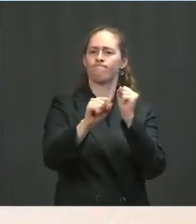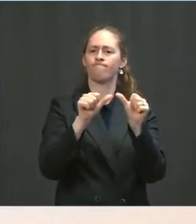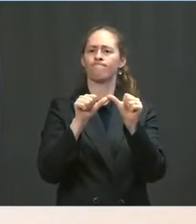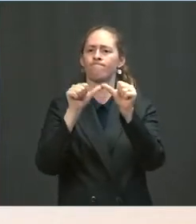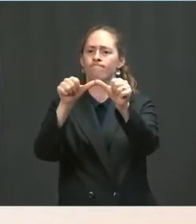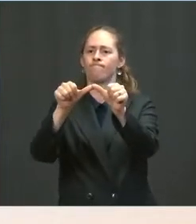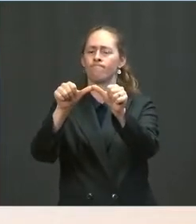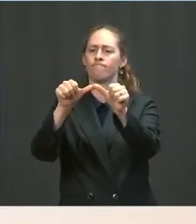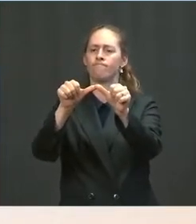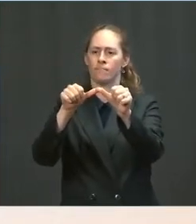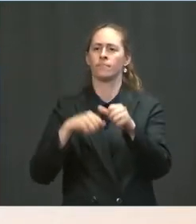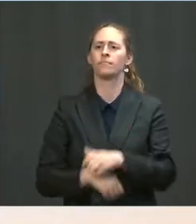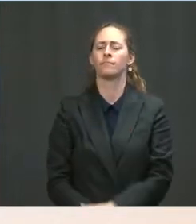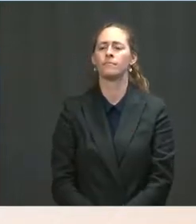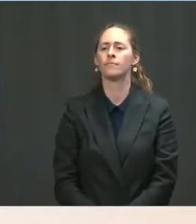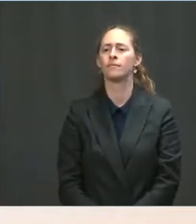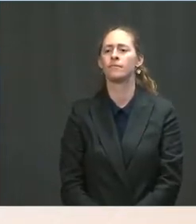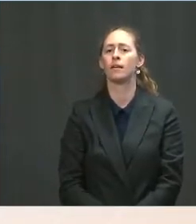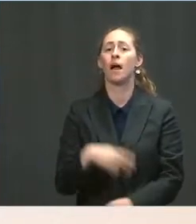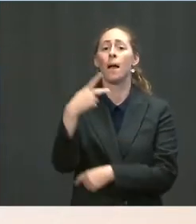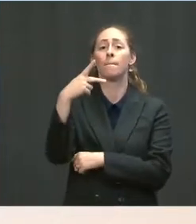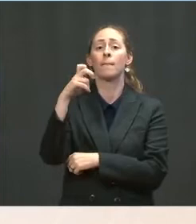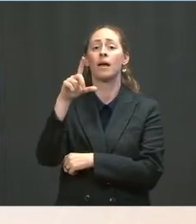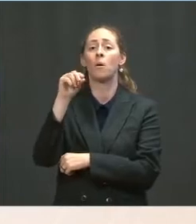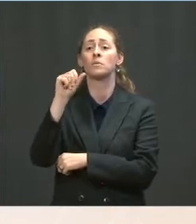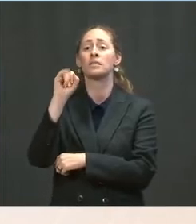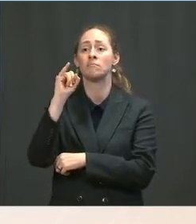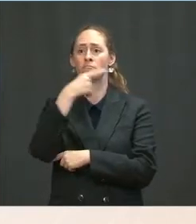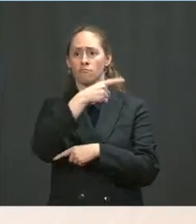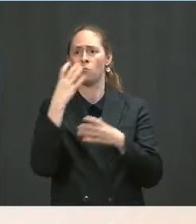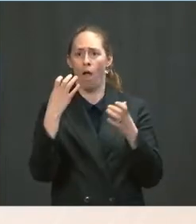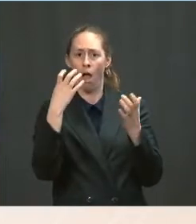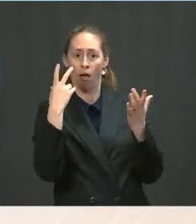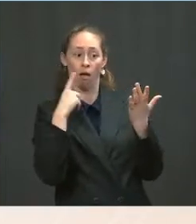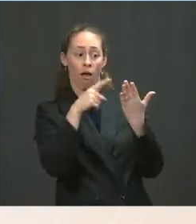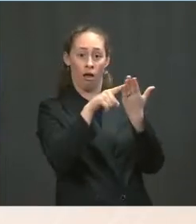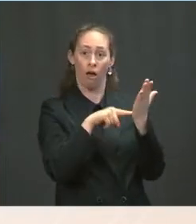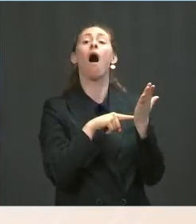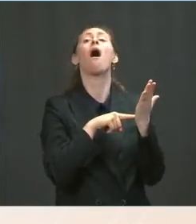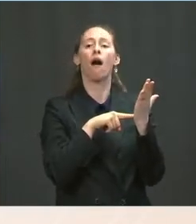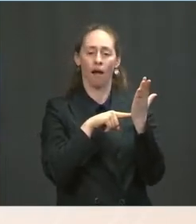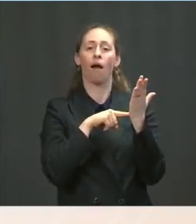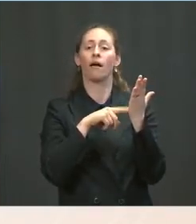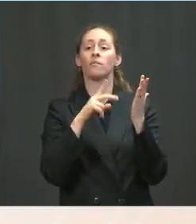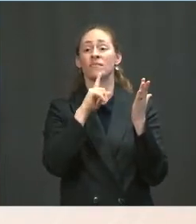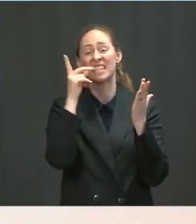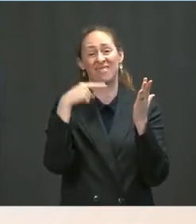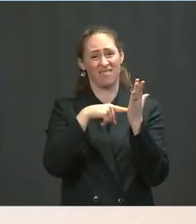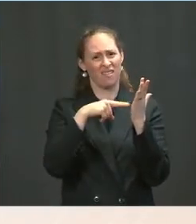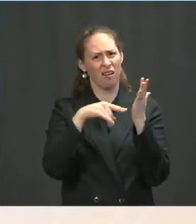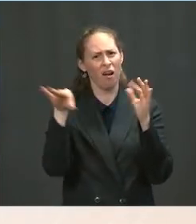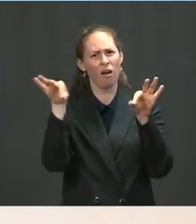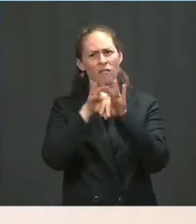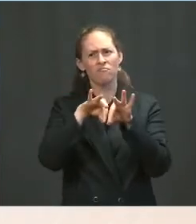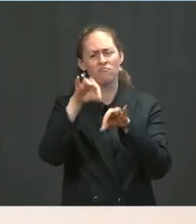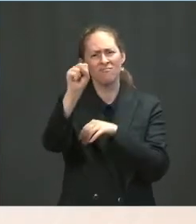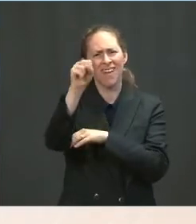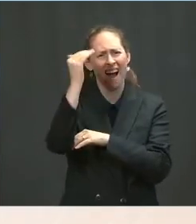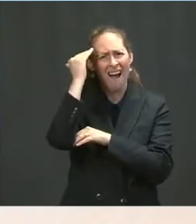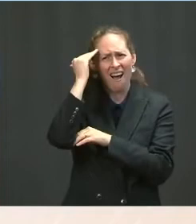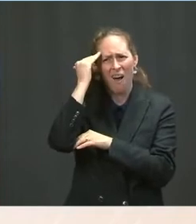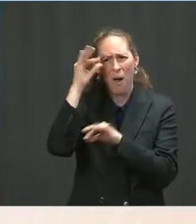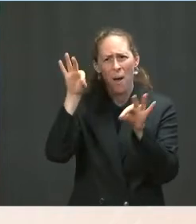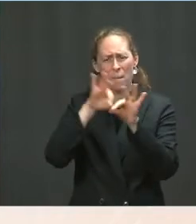for, this would meet that requirement if successful. So this is important. It's incredibly important to move